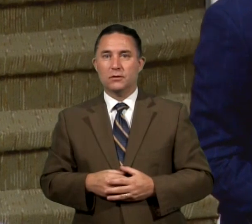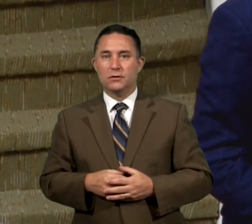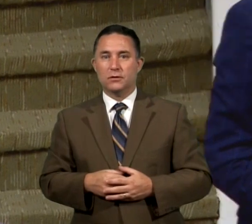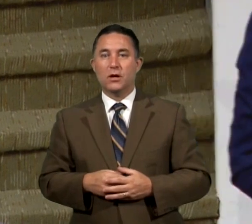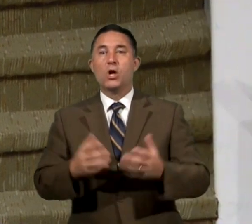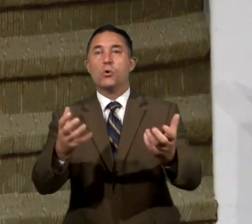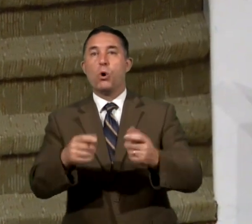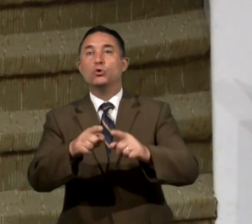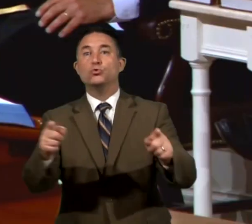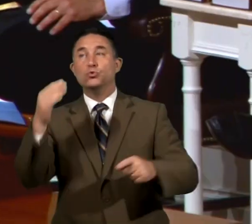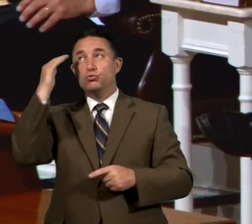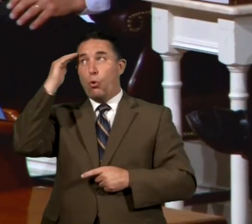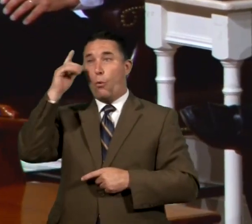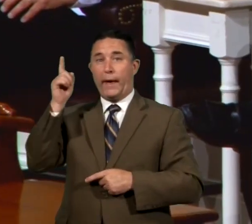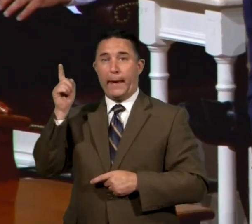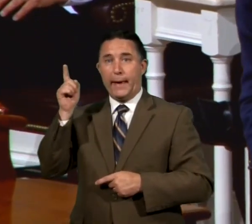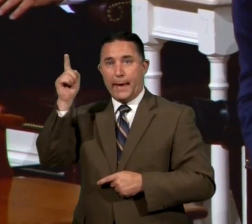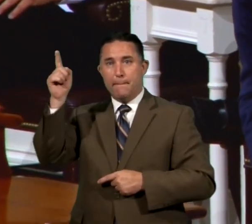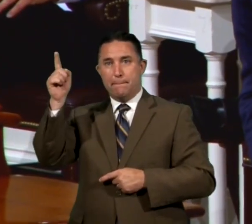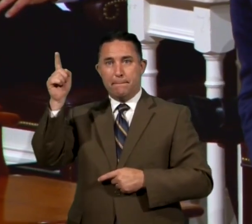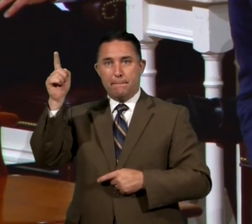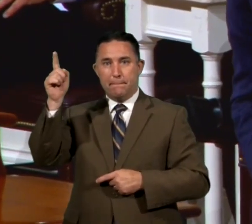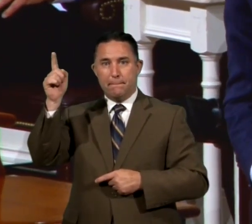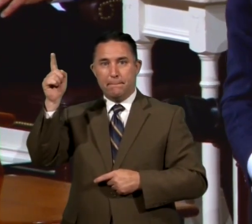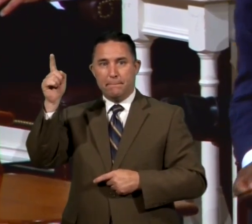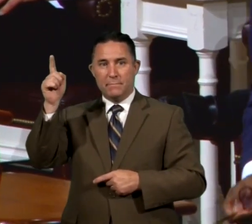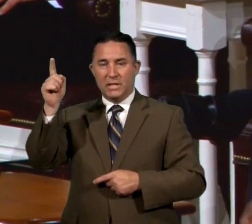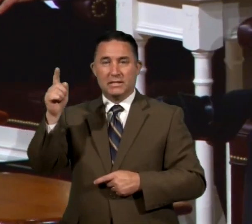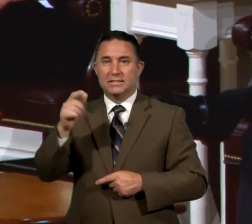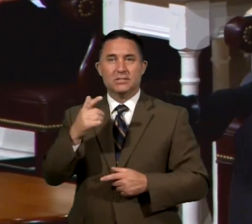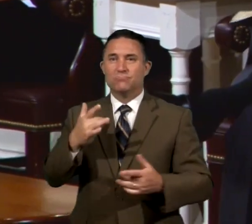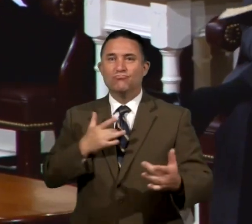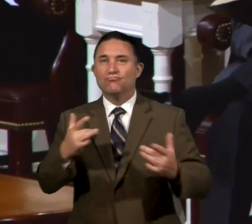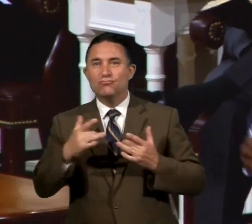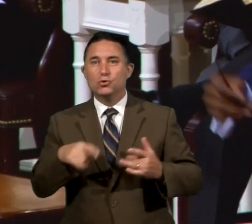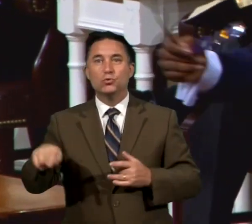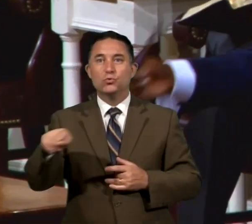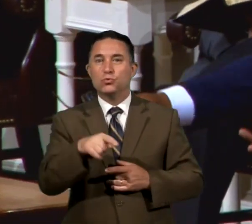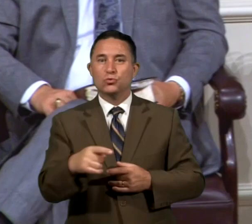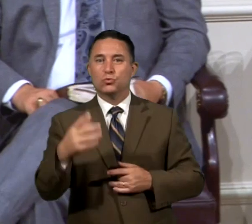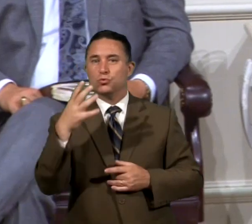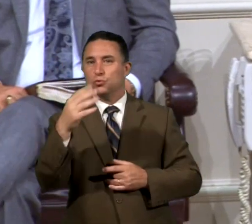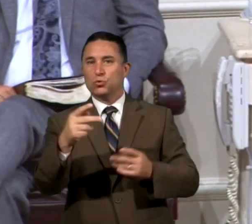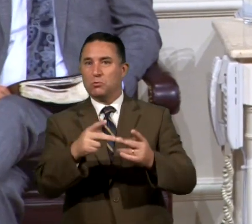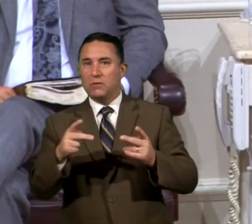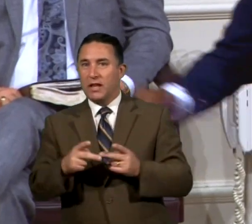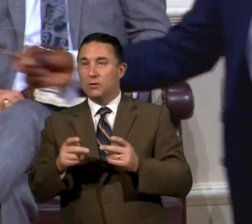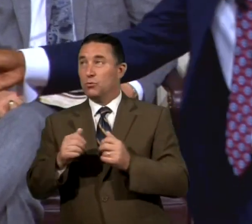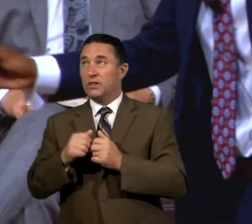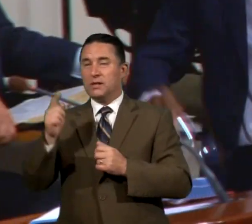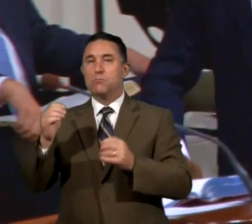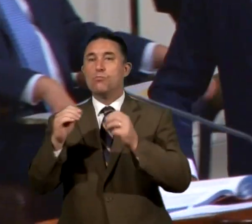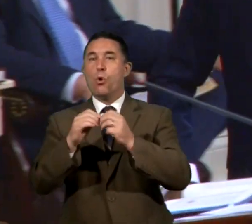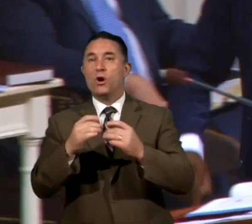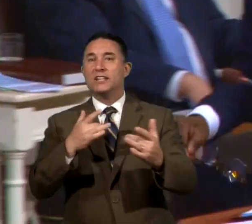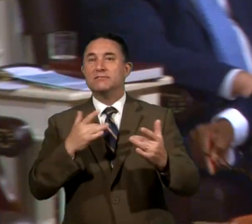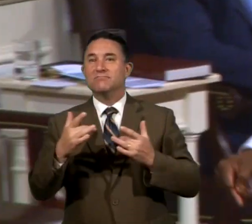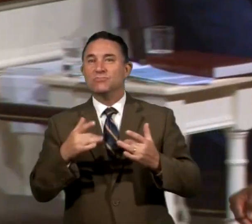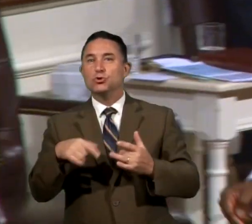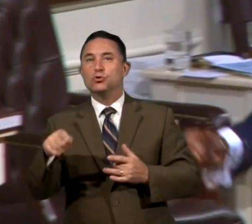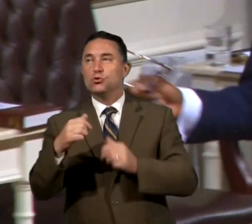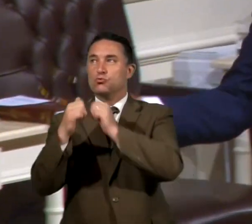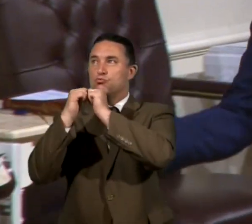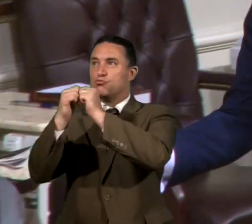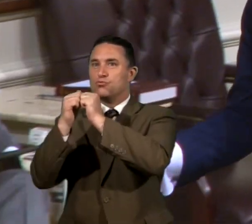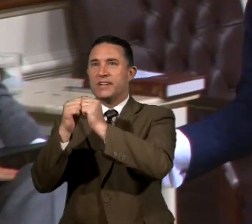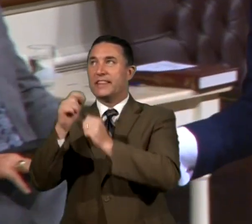He wants you to know him. He's really not concerned about you going to a place with him, but more concerned about you being with